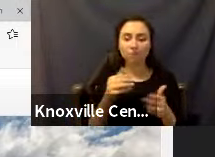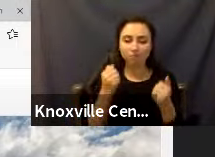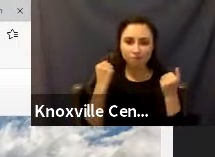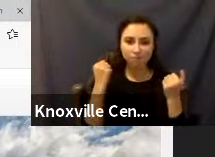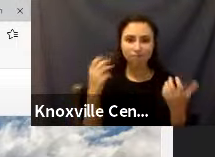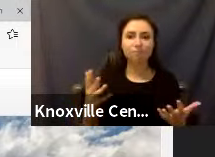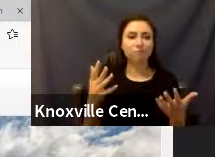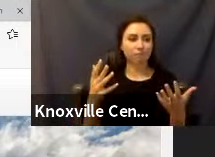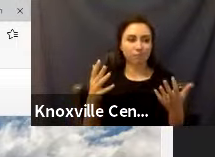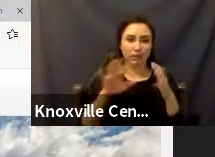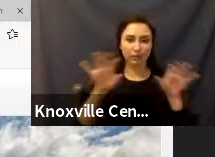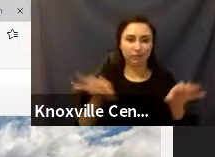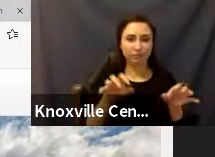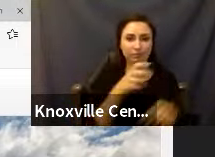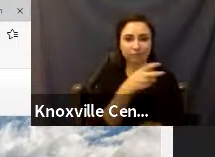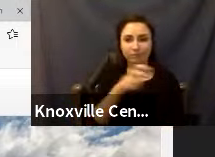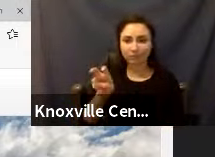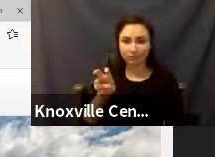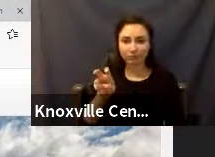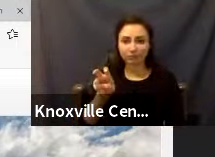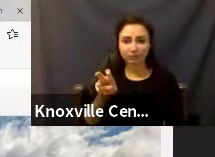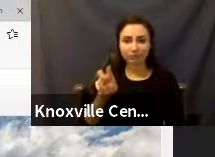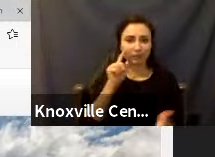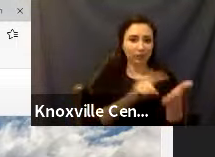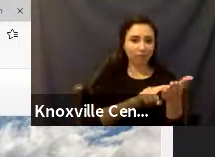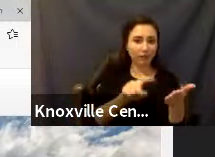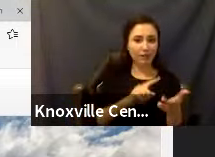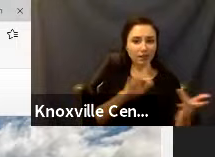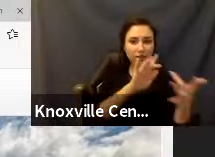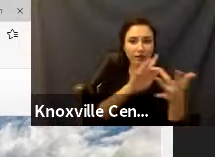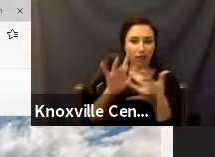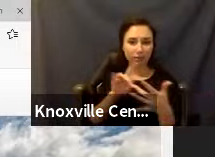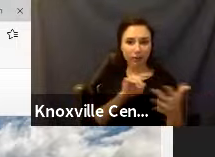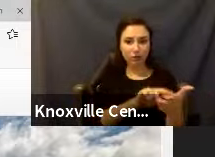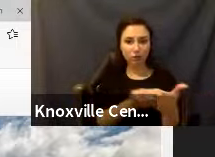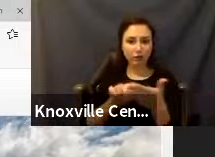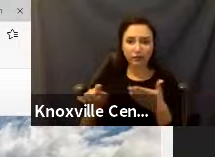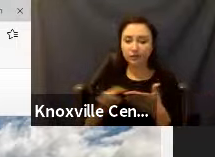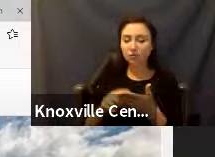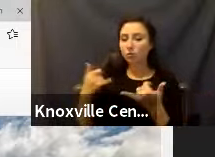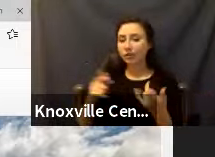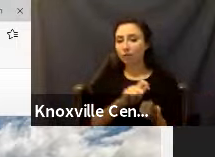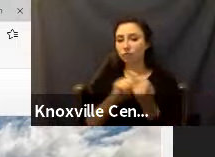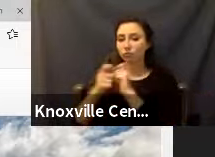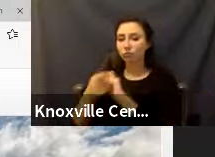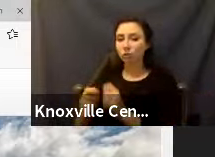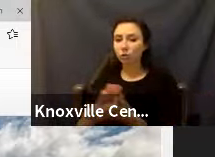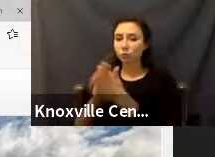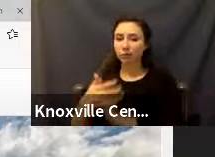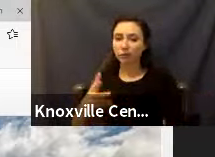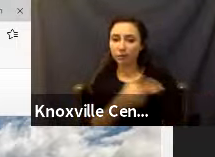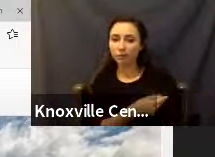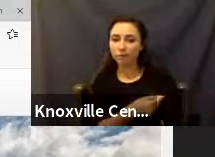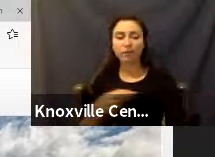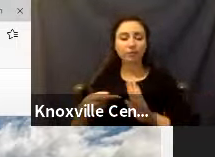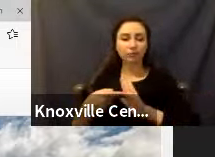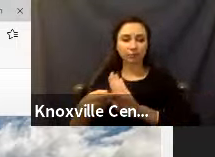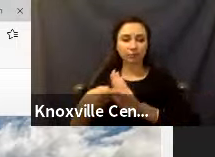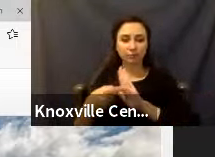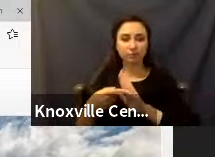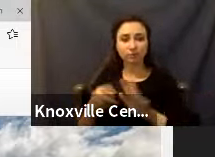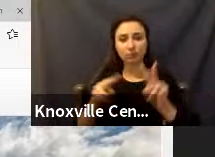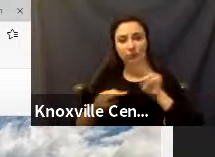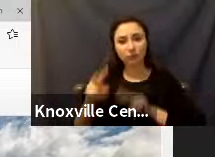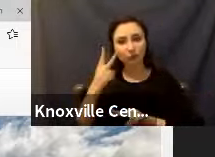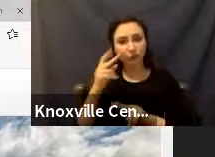case investigations and contact tracing to vaccine distribution. We're evaluating how we can best represent our capacity,